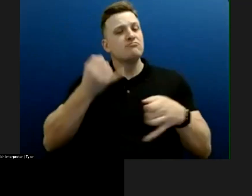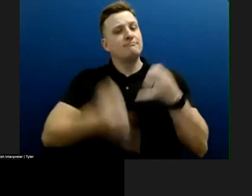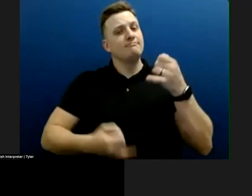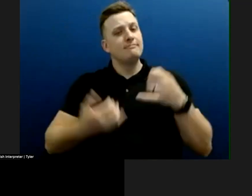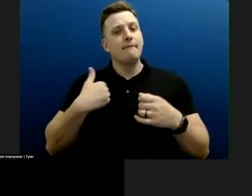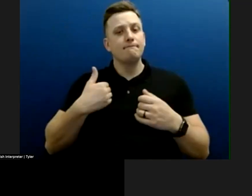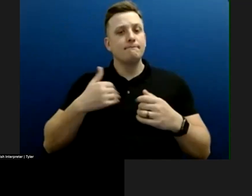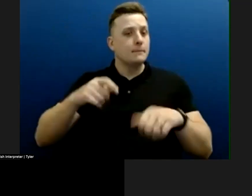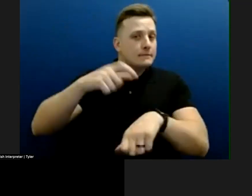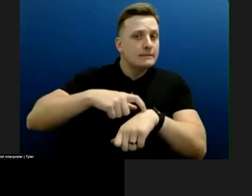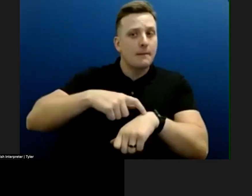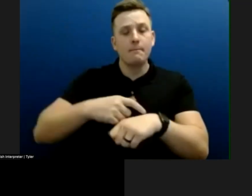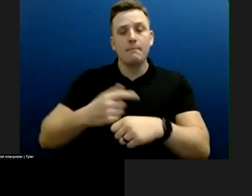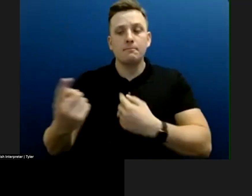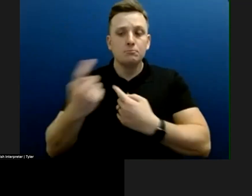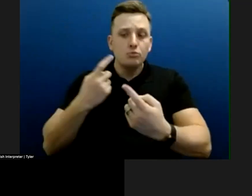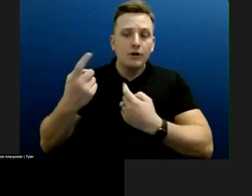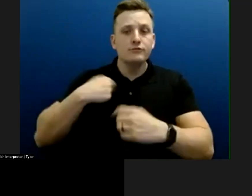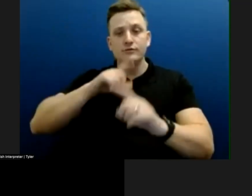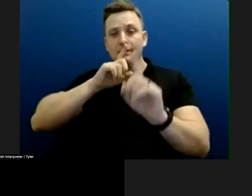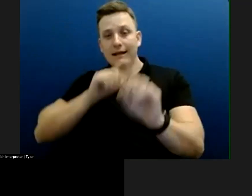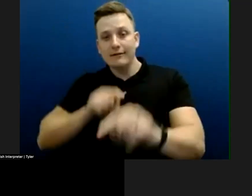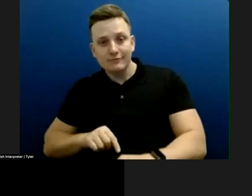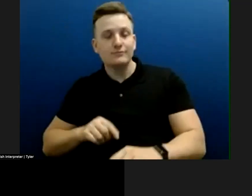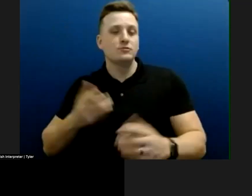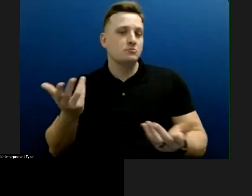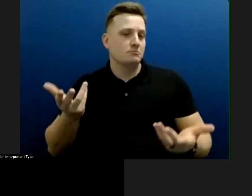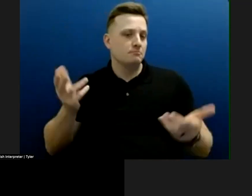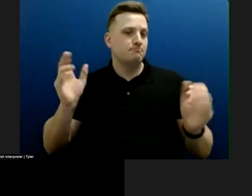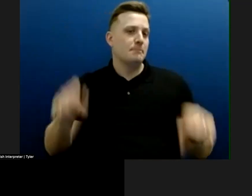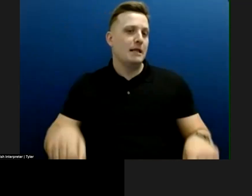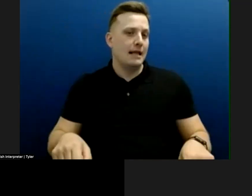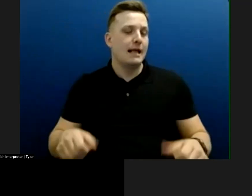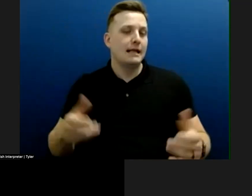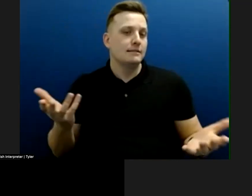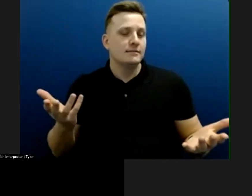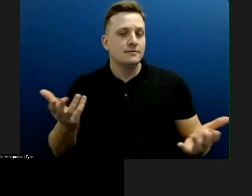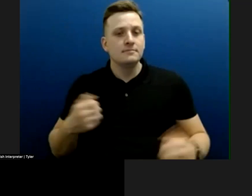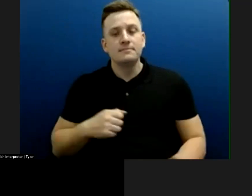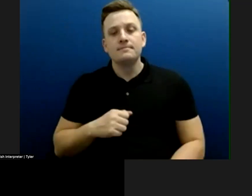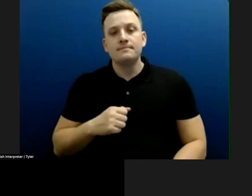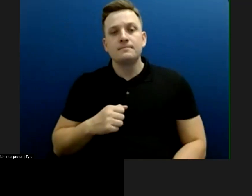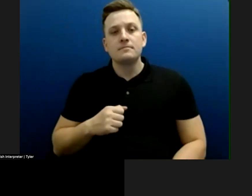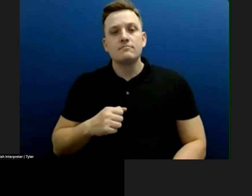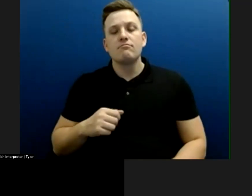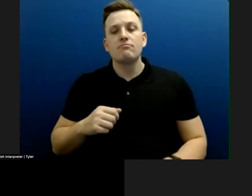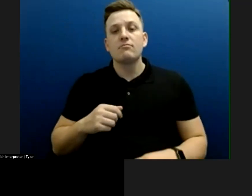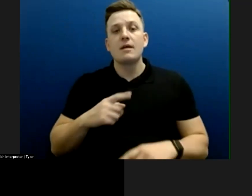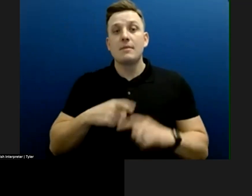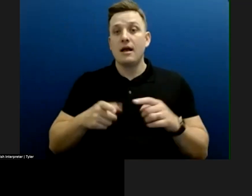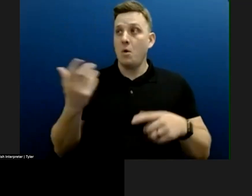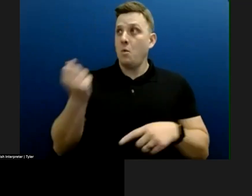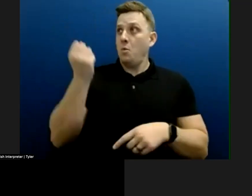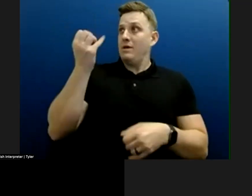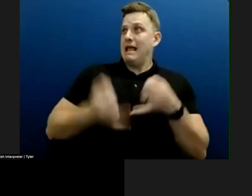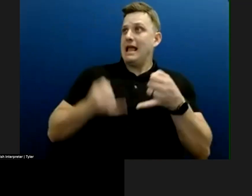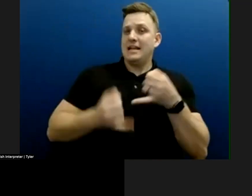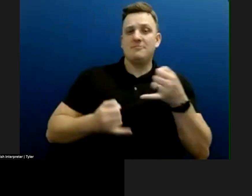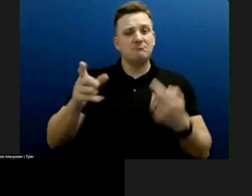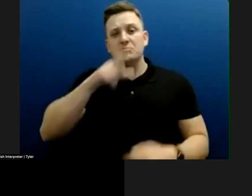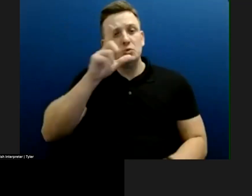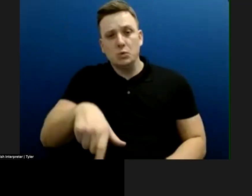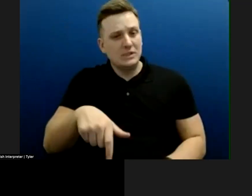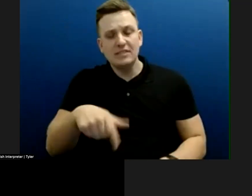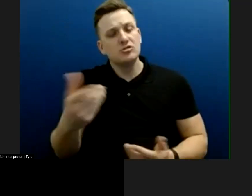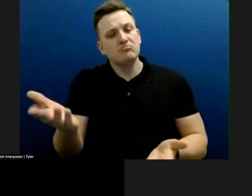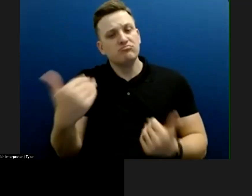Well, questions, whether there'll be answers, that will be, we will see, but we can do questions and answers as we go